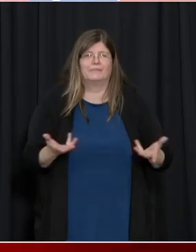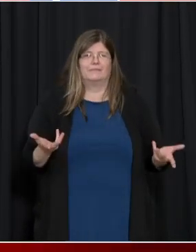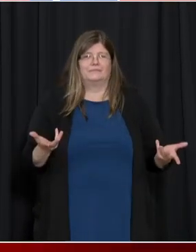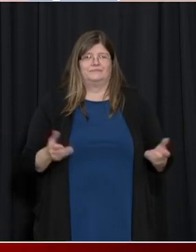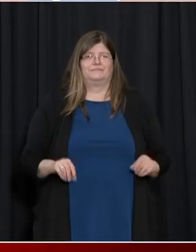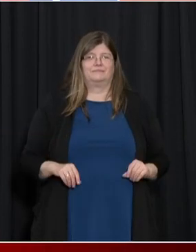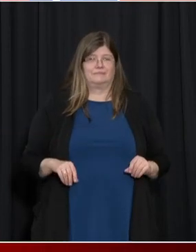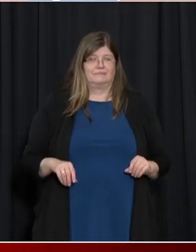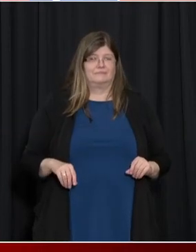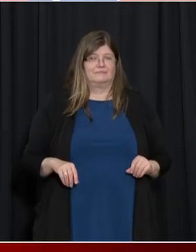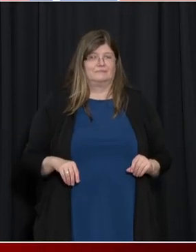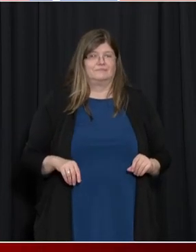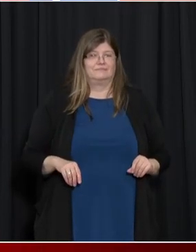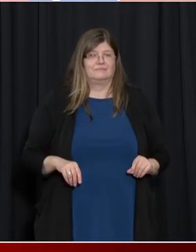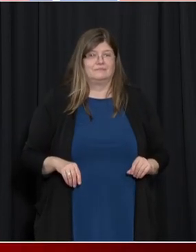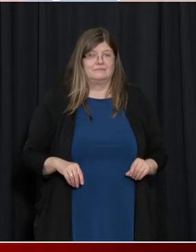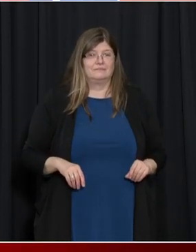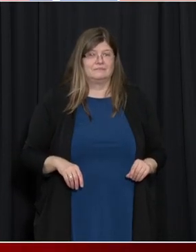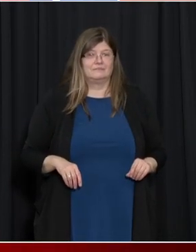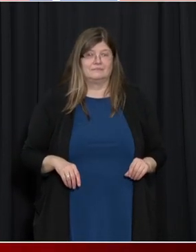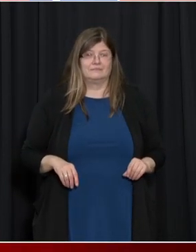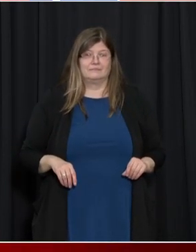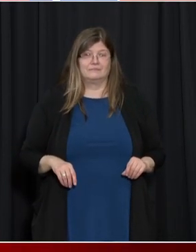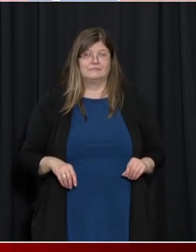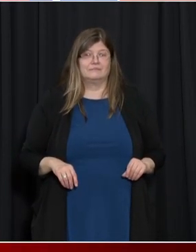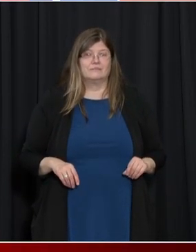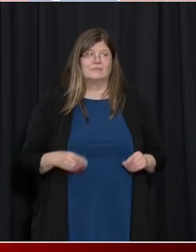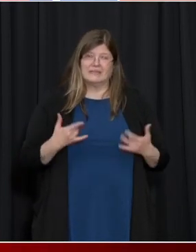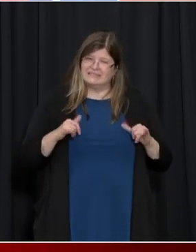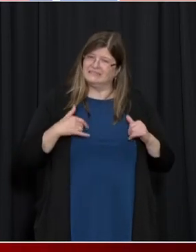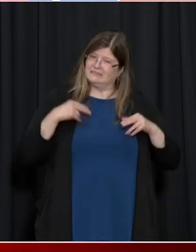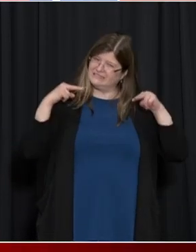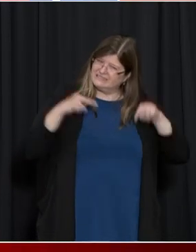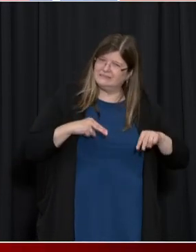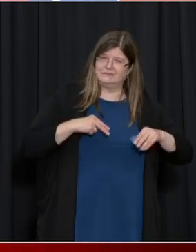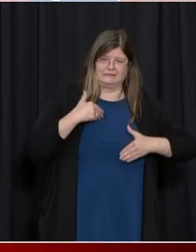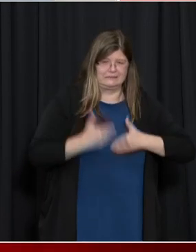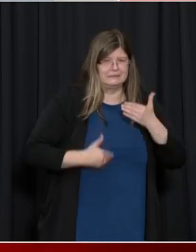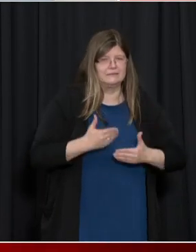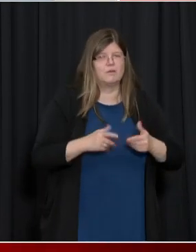the phases of reopening and move from there.